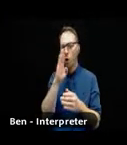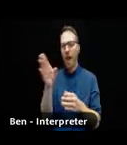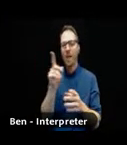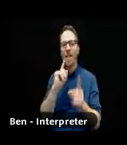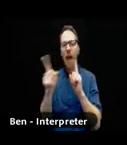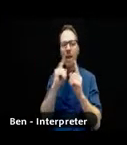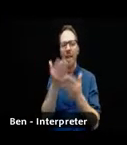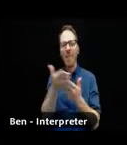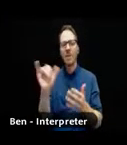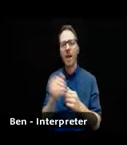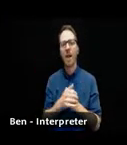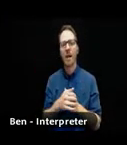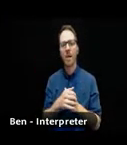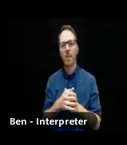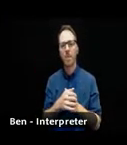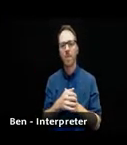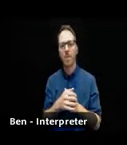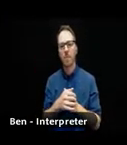like